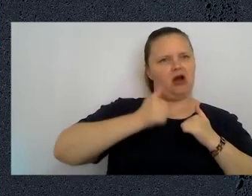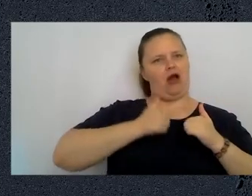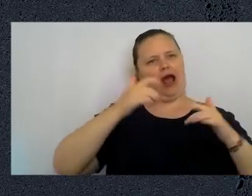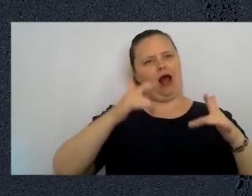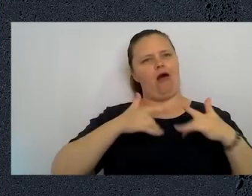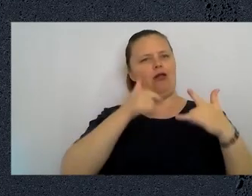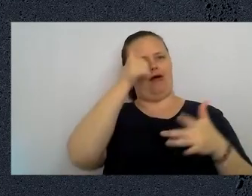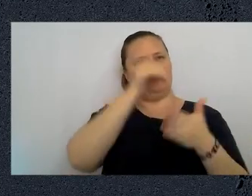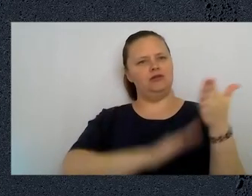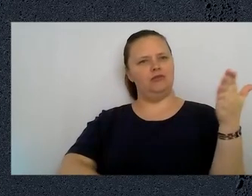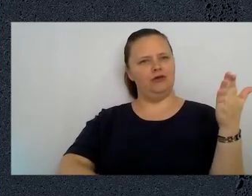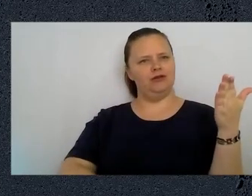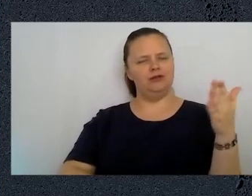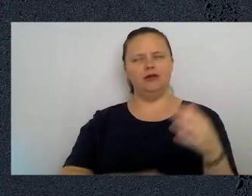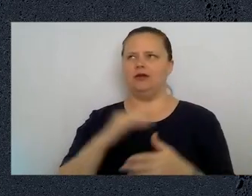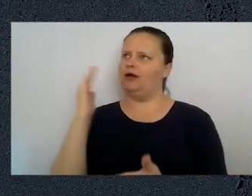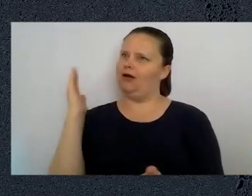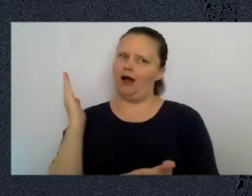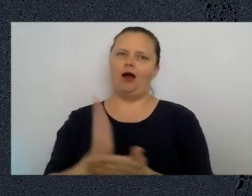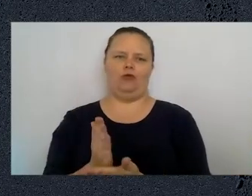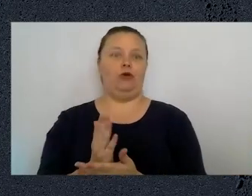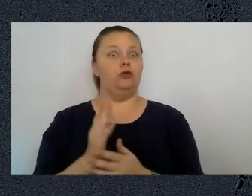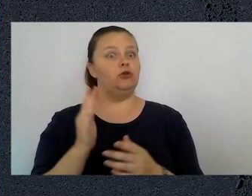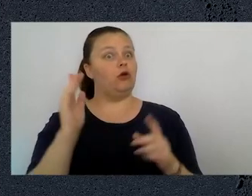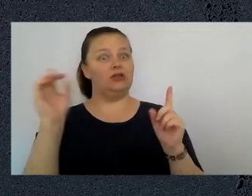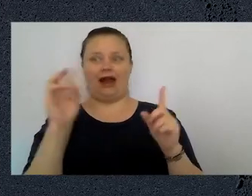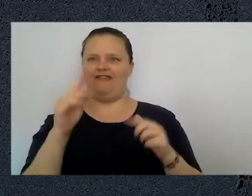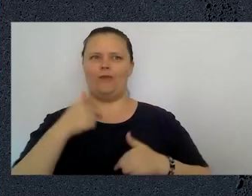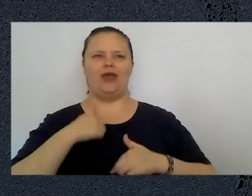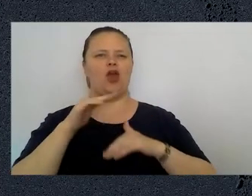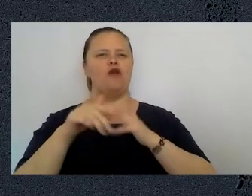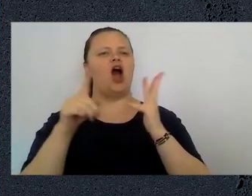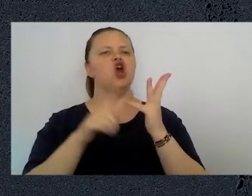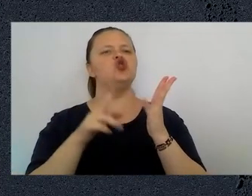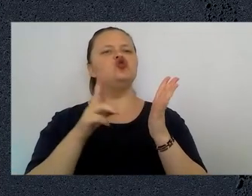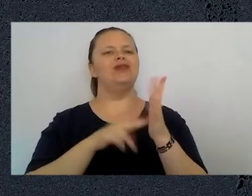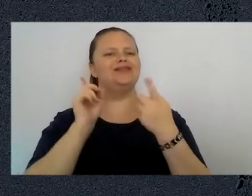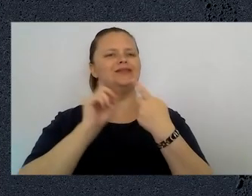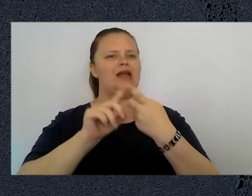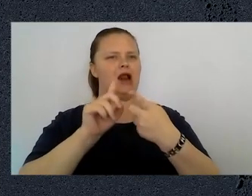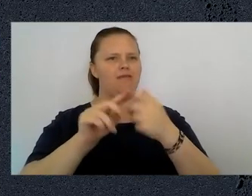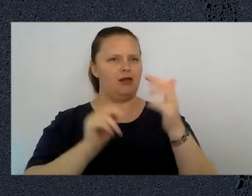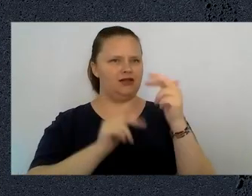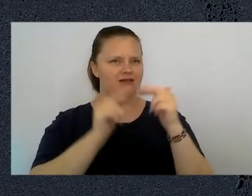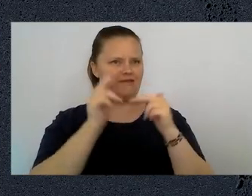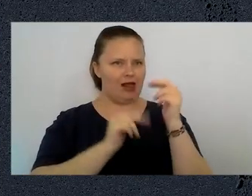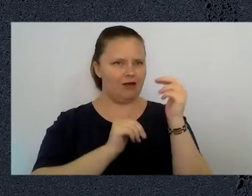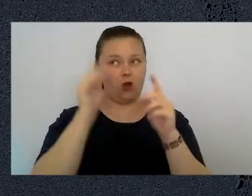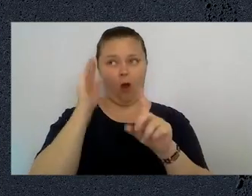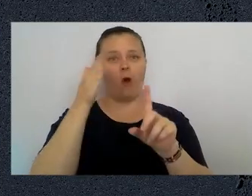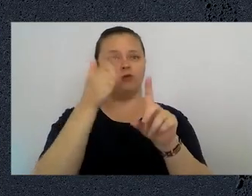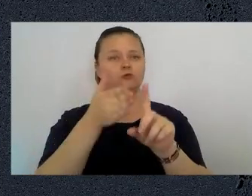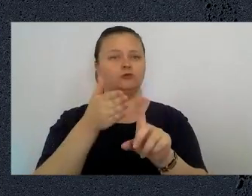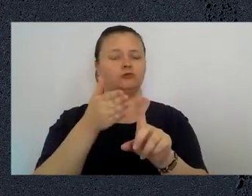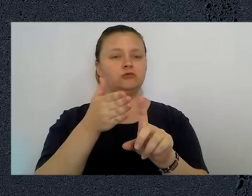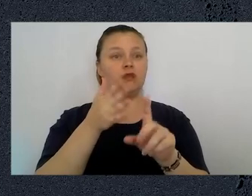me, you know, today is actually all about the UN's sustainability development goals. And climate